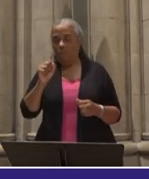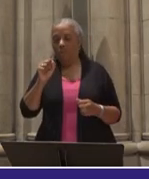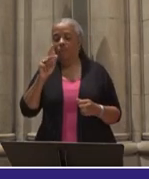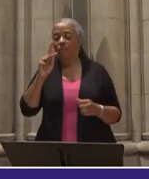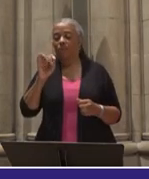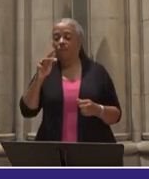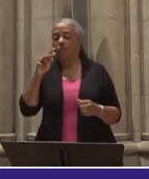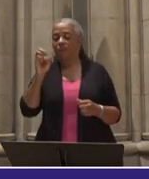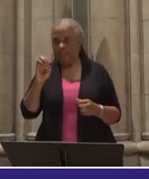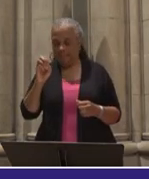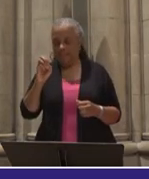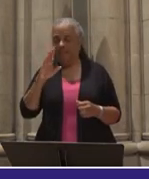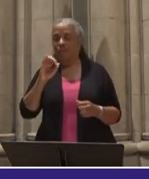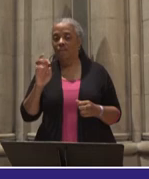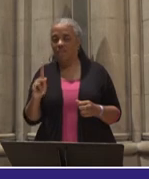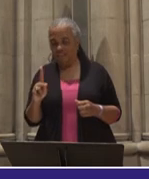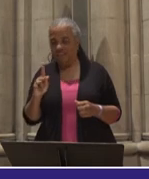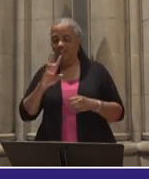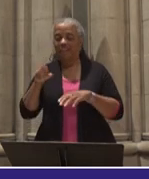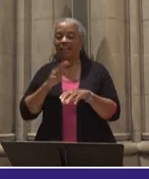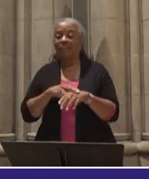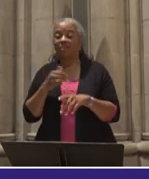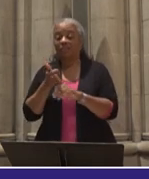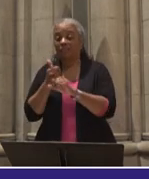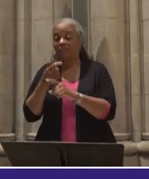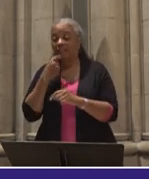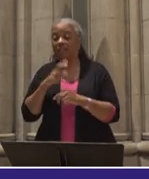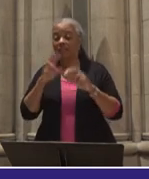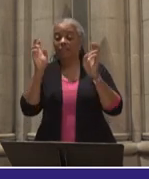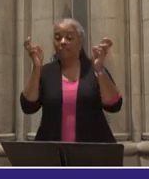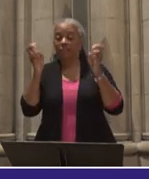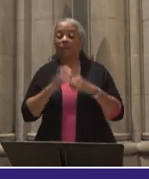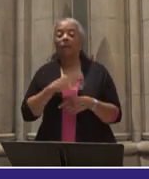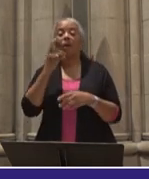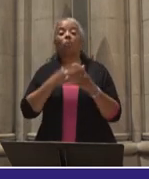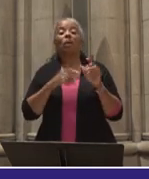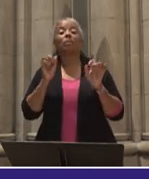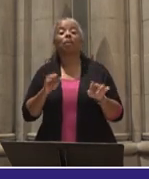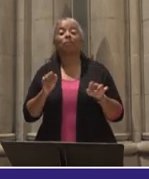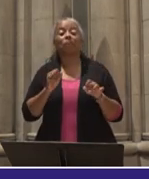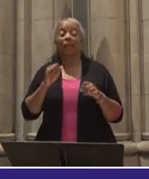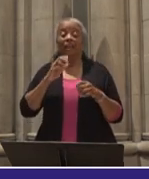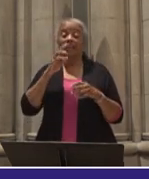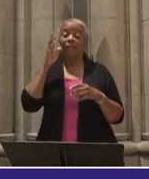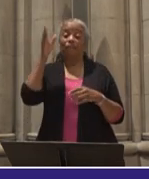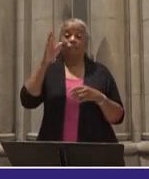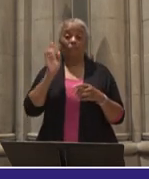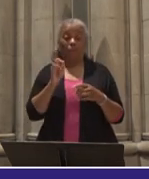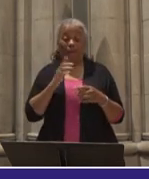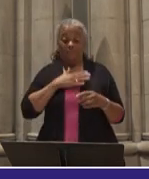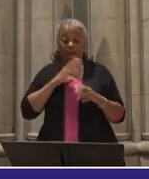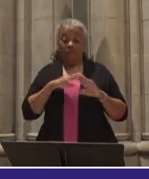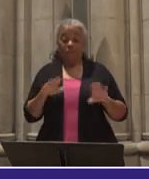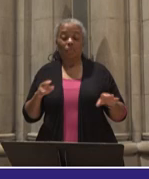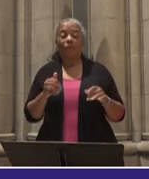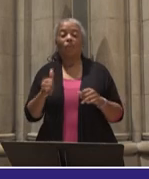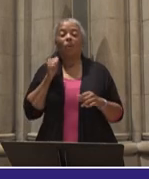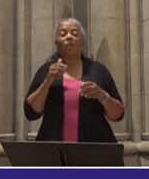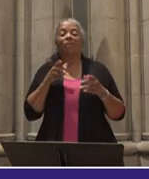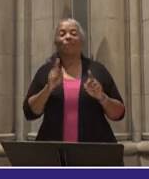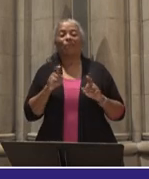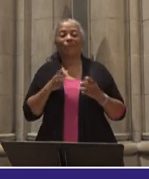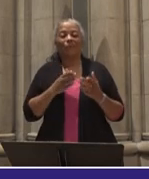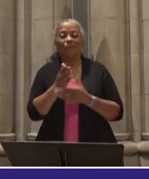Nation says, what is possible is a future where his kids won't have to go through life like he